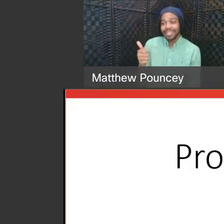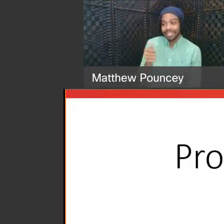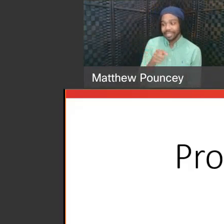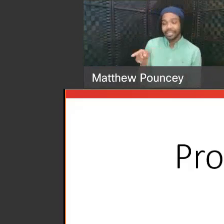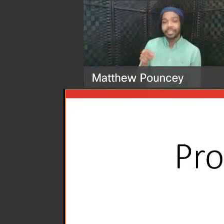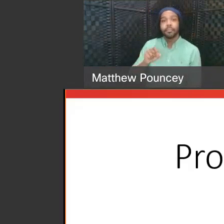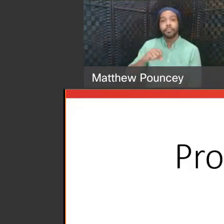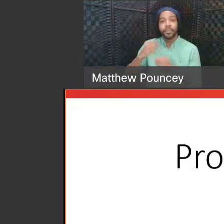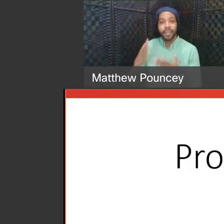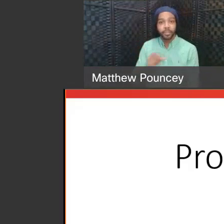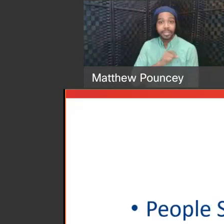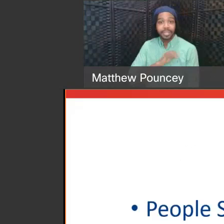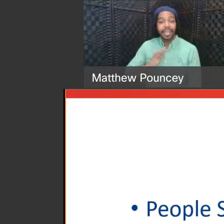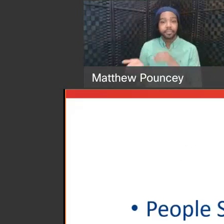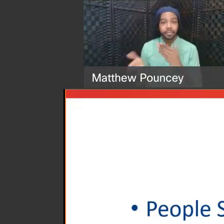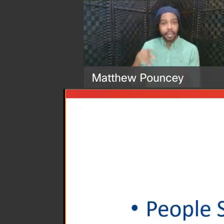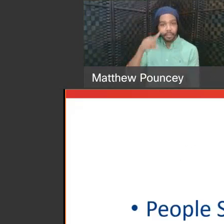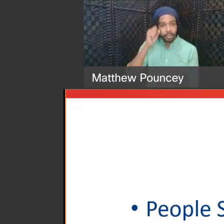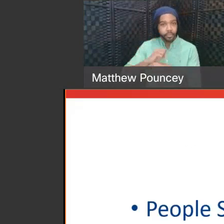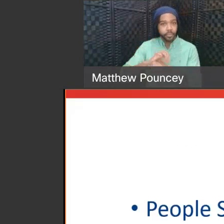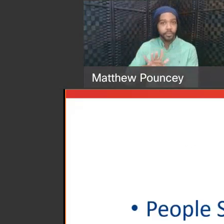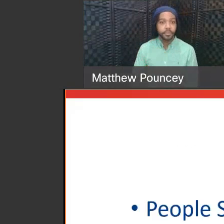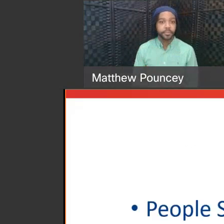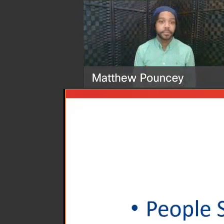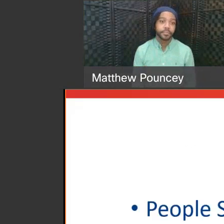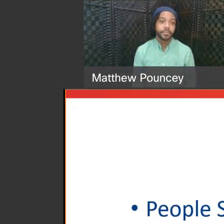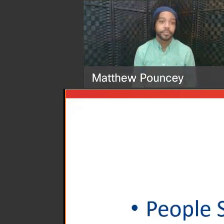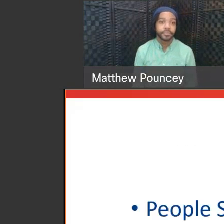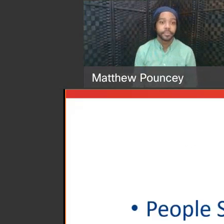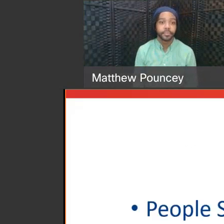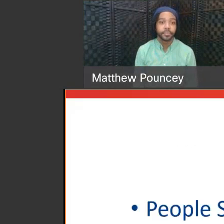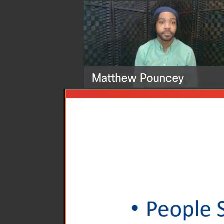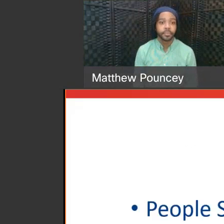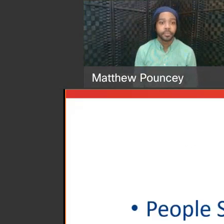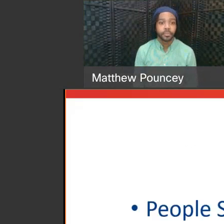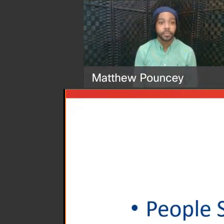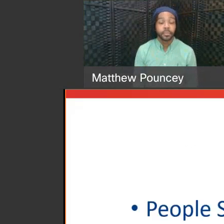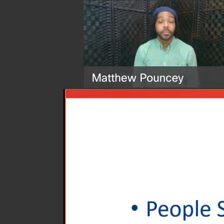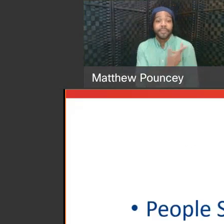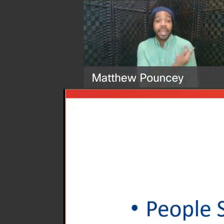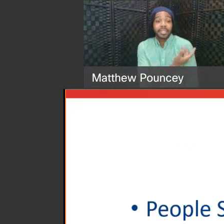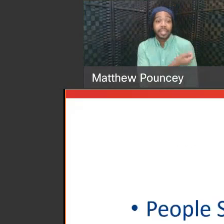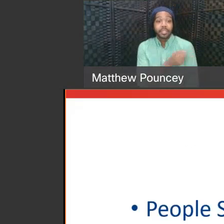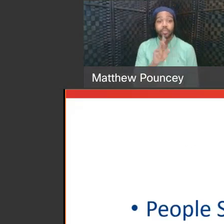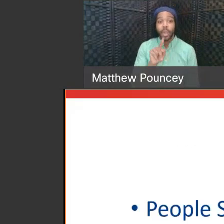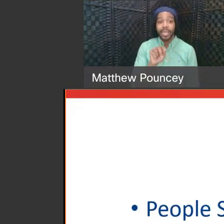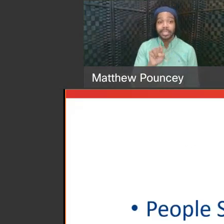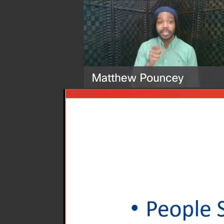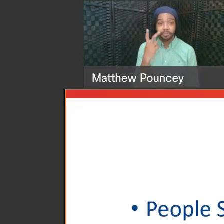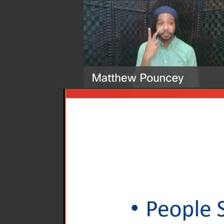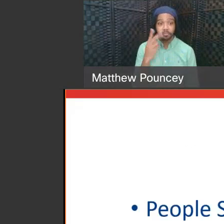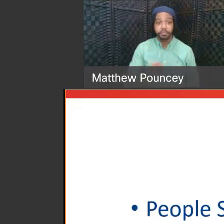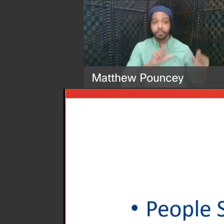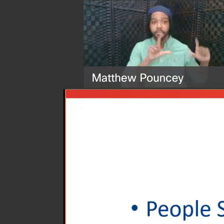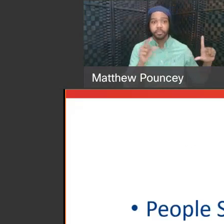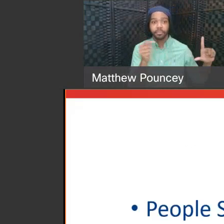staff deaths from COVID. Our vaccination rates,